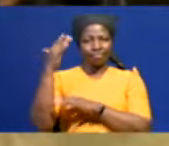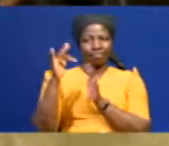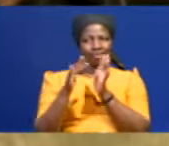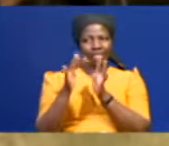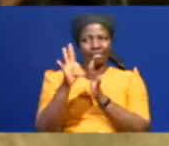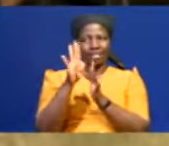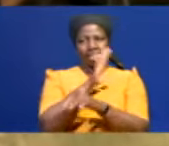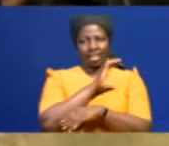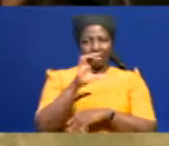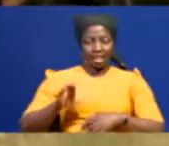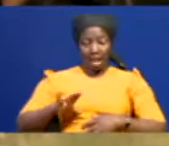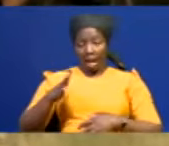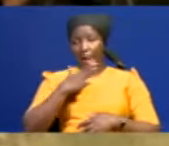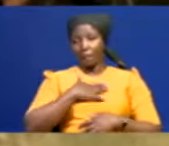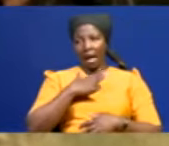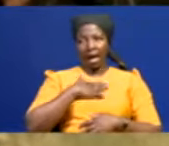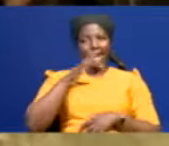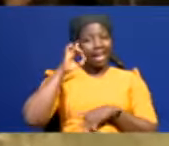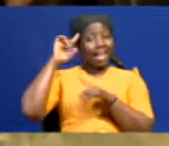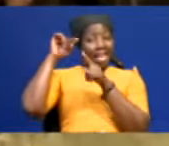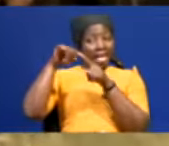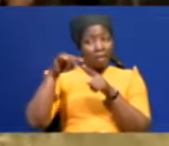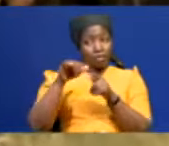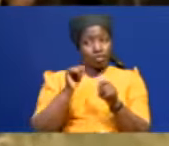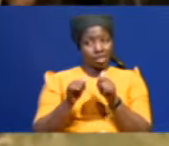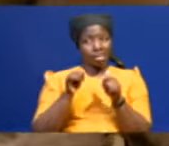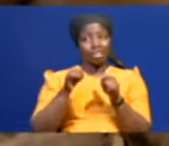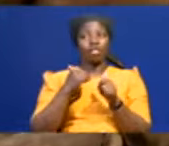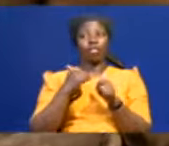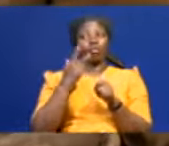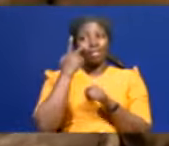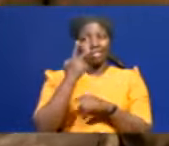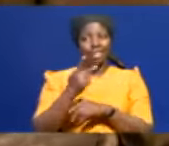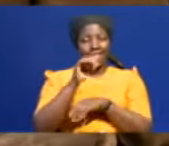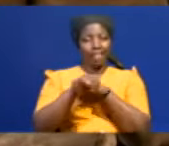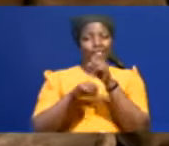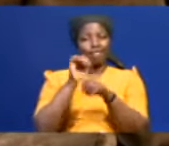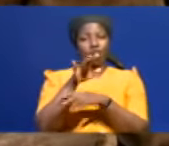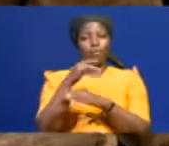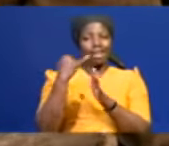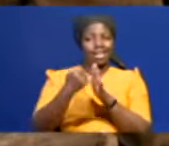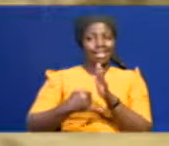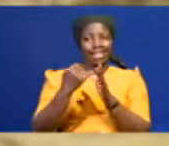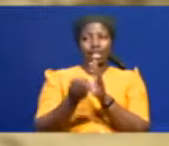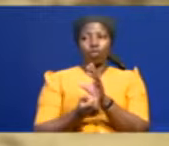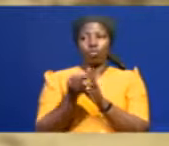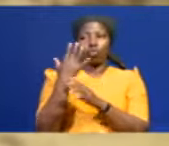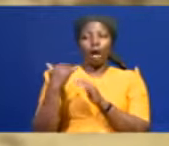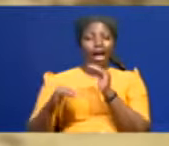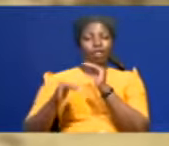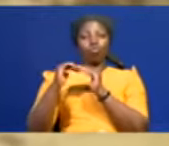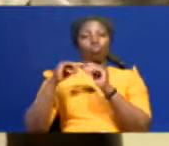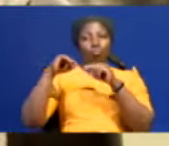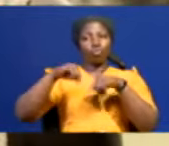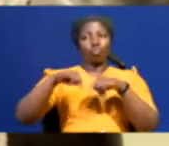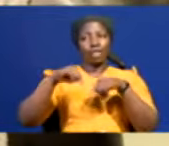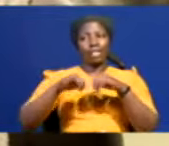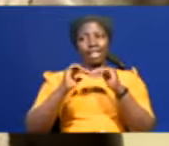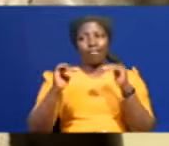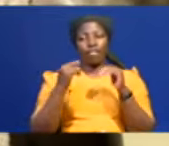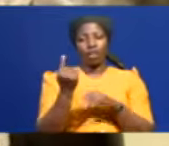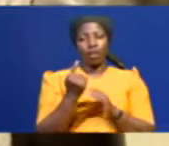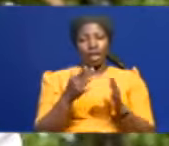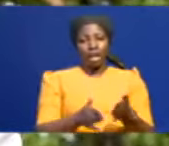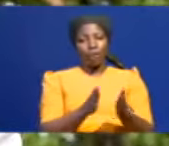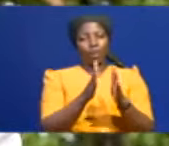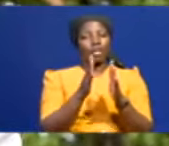My main desire is to see the film industry grow to where it is right now. And the only way to do it